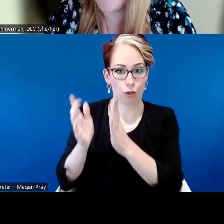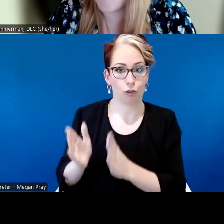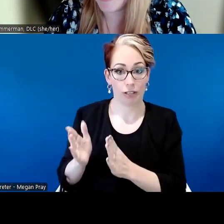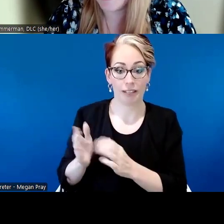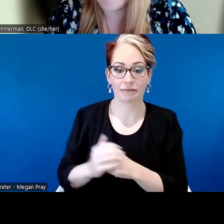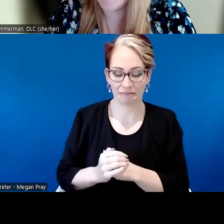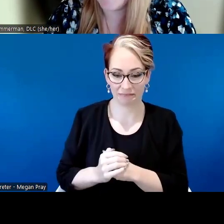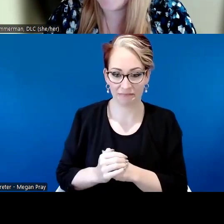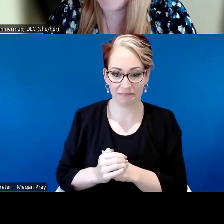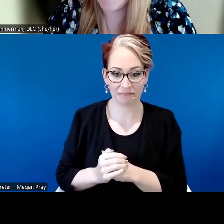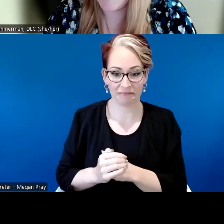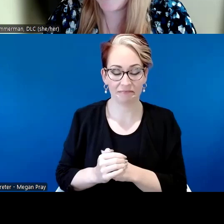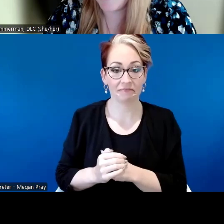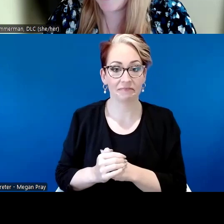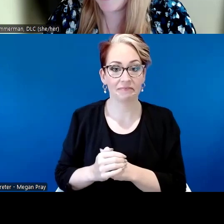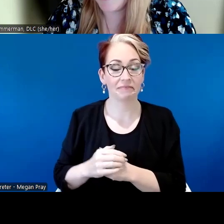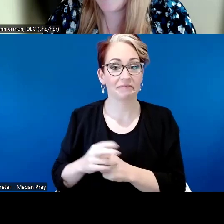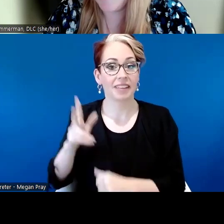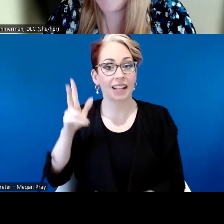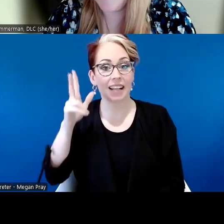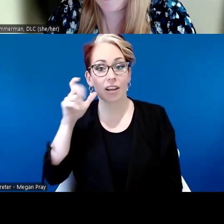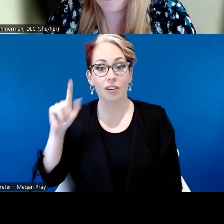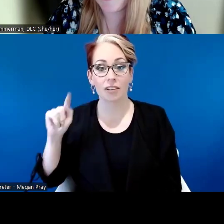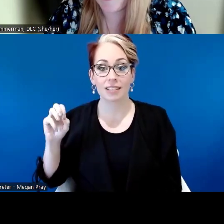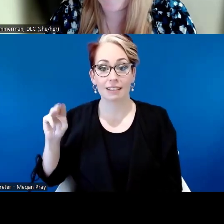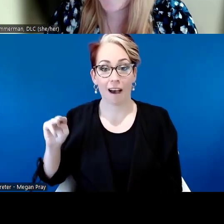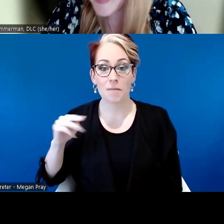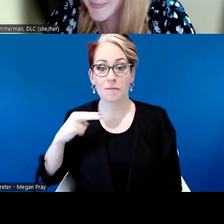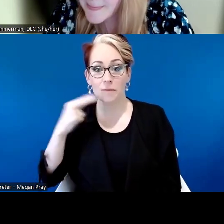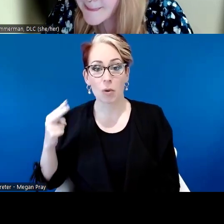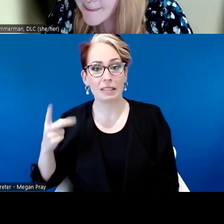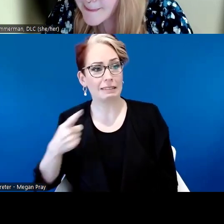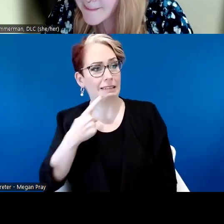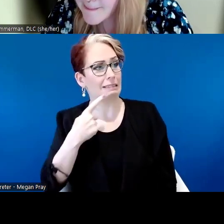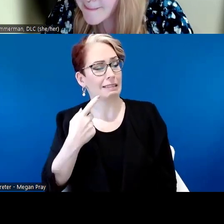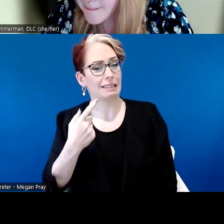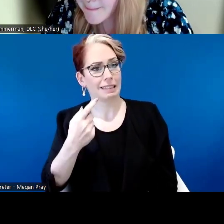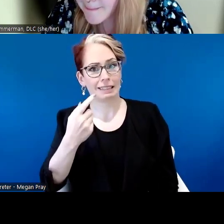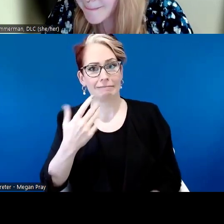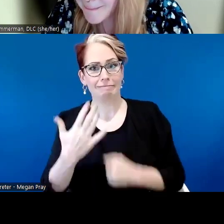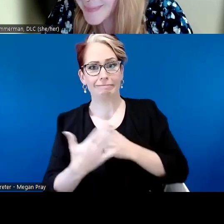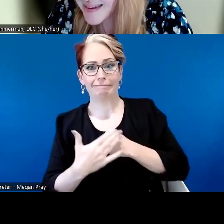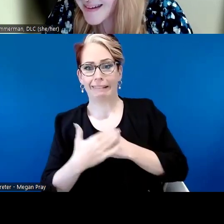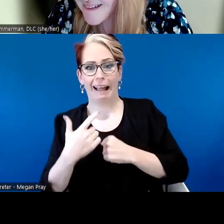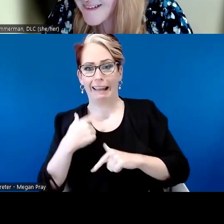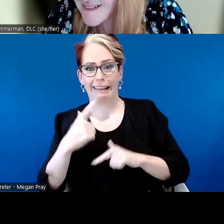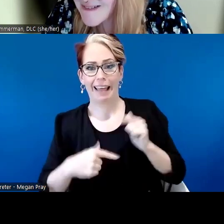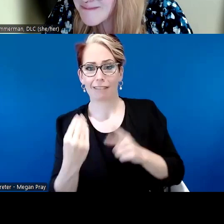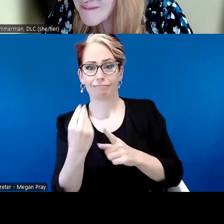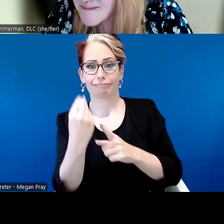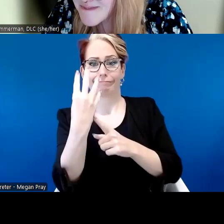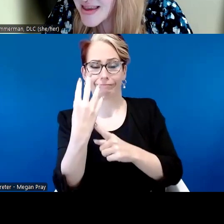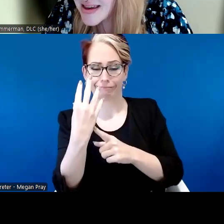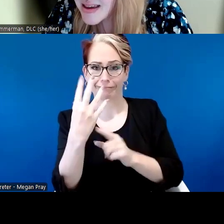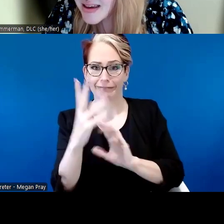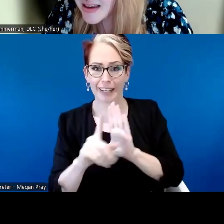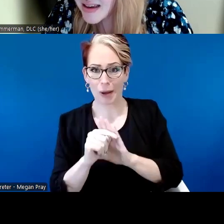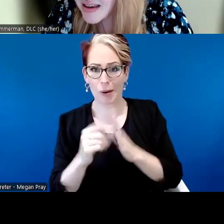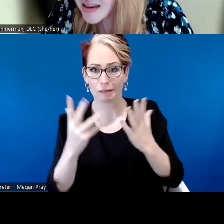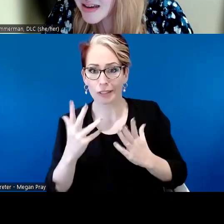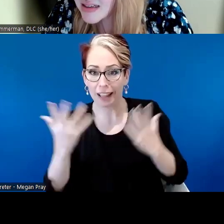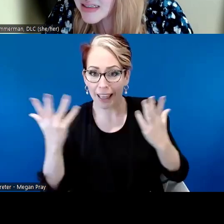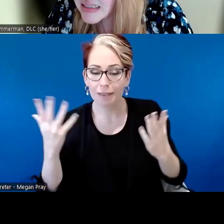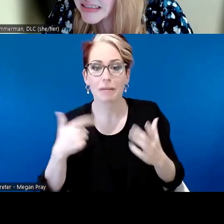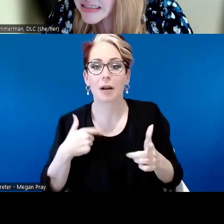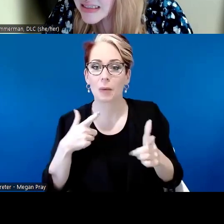Good afternoon. It's telling me that I can't start my video, unfortunately, but I'll just quickly introduce